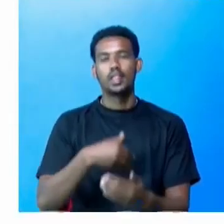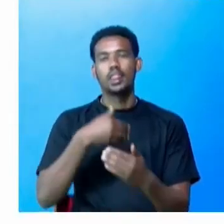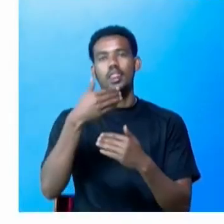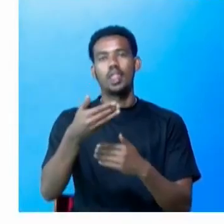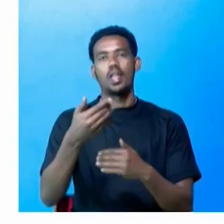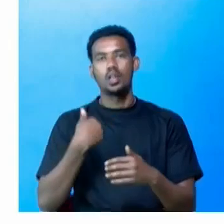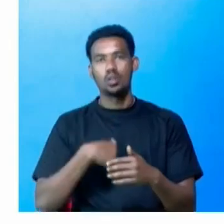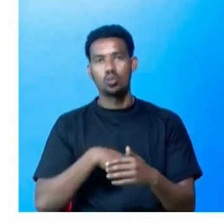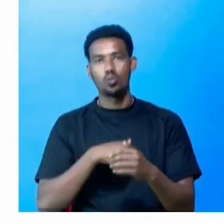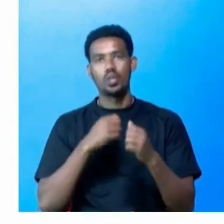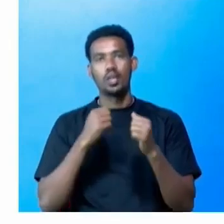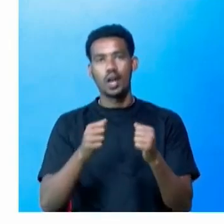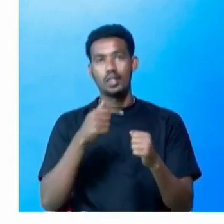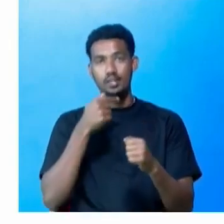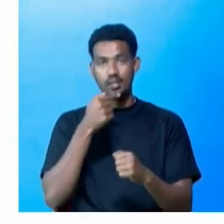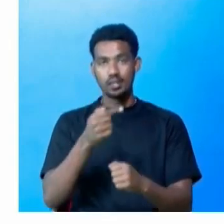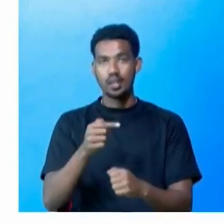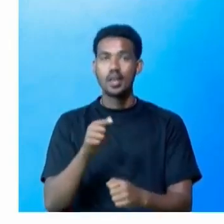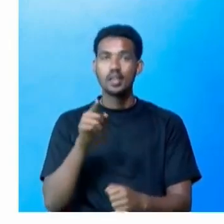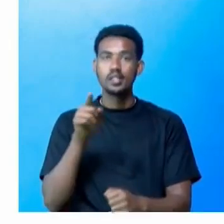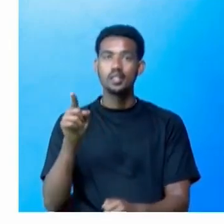she has